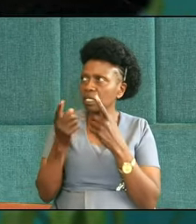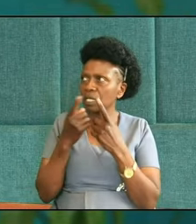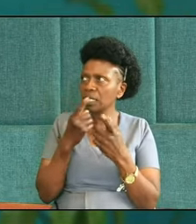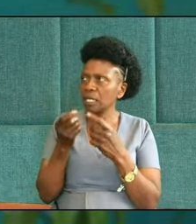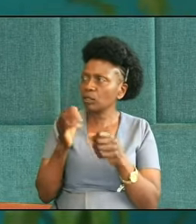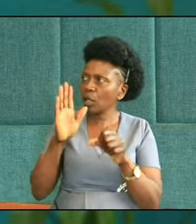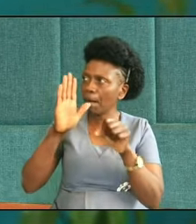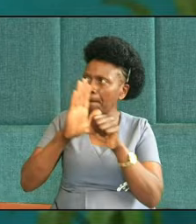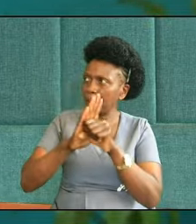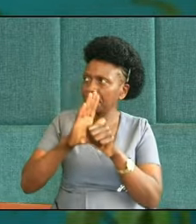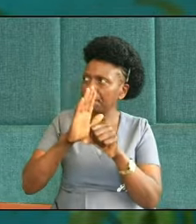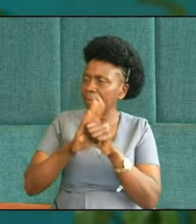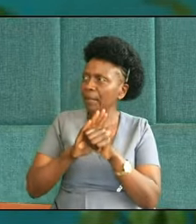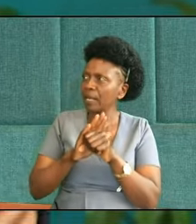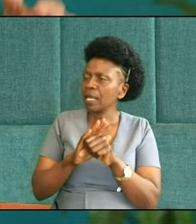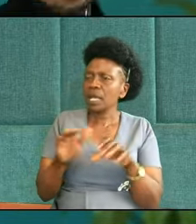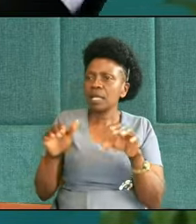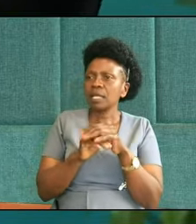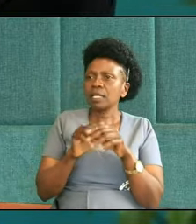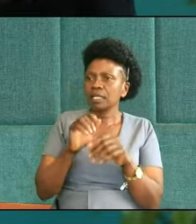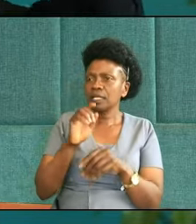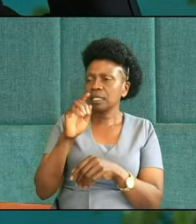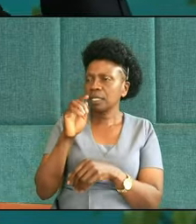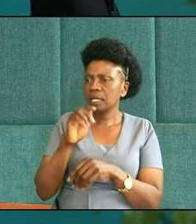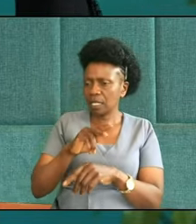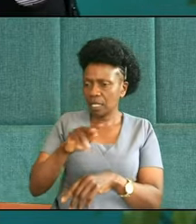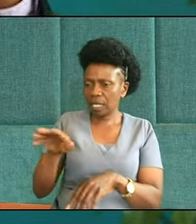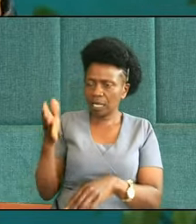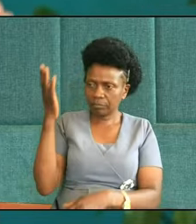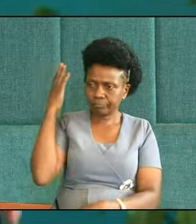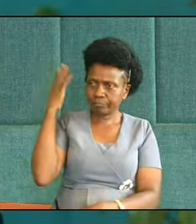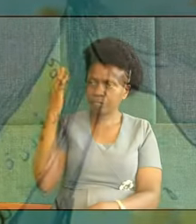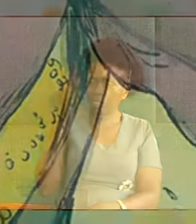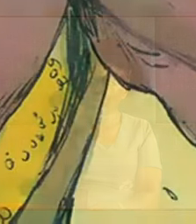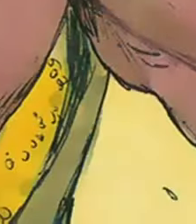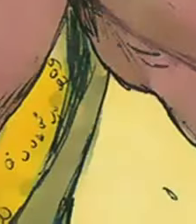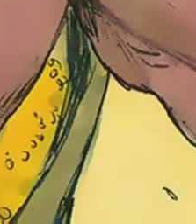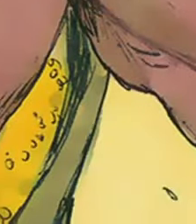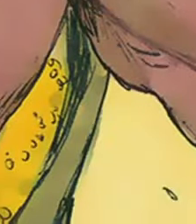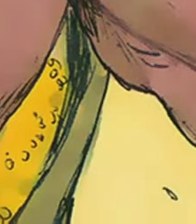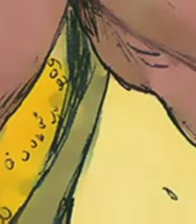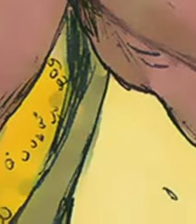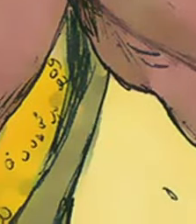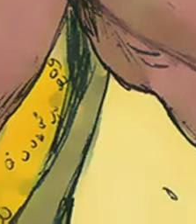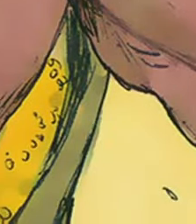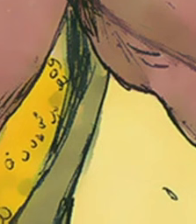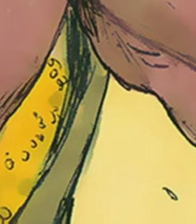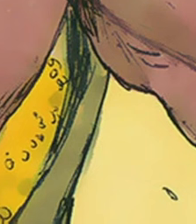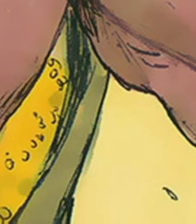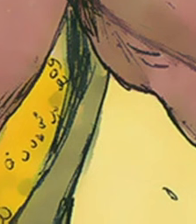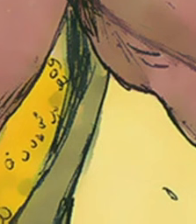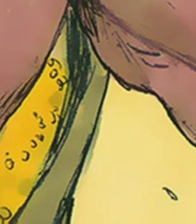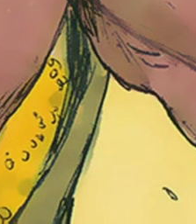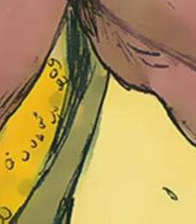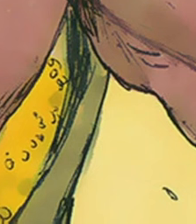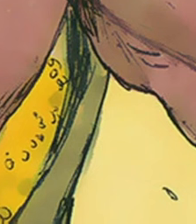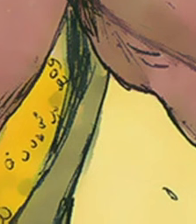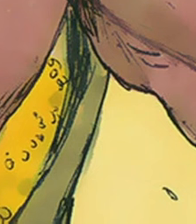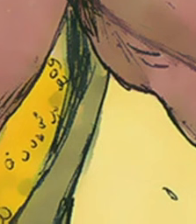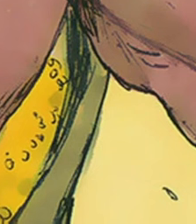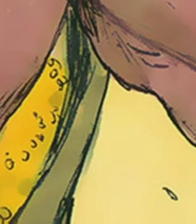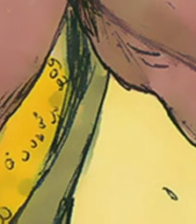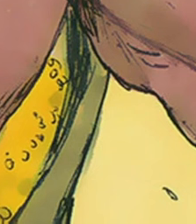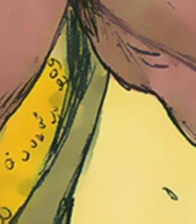okay, Benjamin has to go back as a slave and all the brothers said, no, no, we're all going back together. You remember that. And so they go back, back